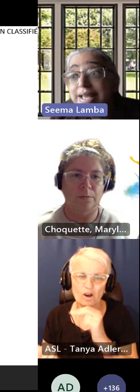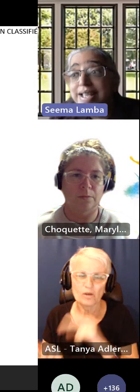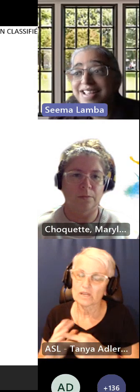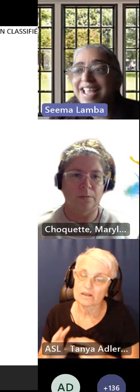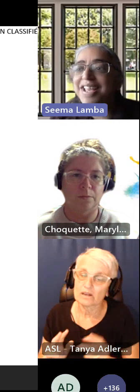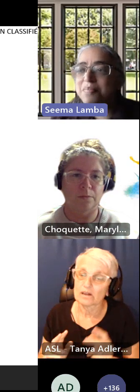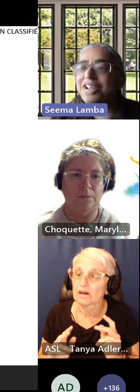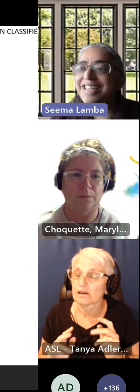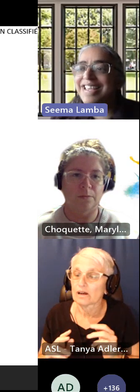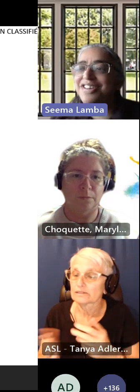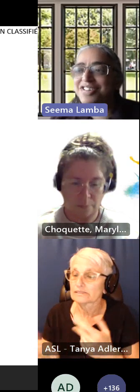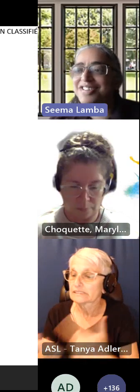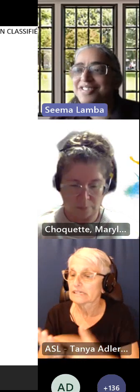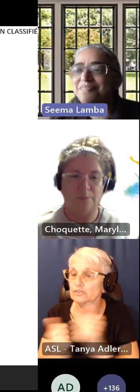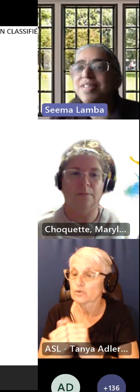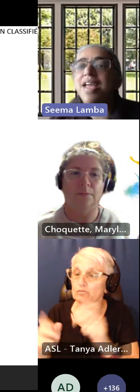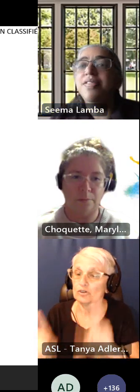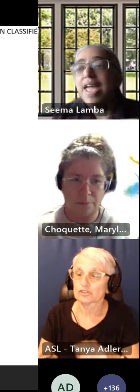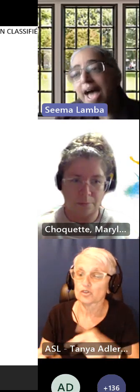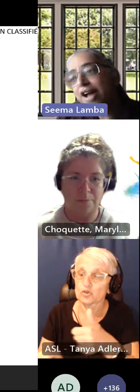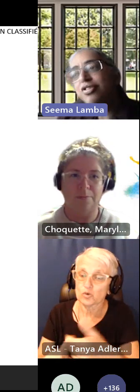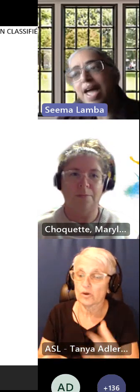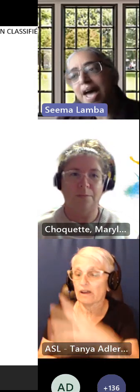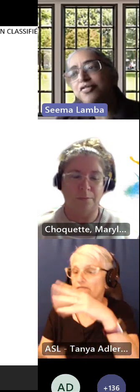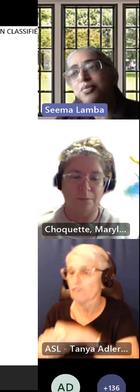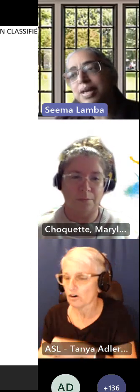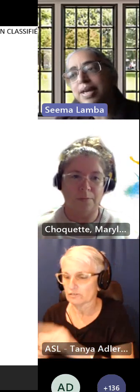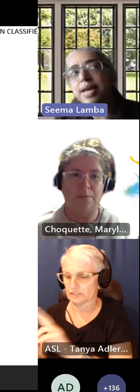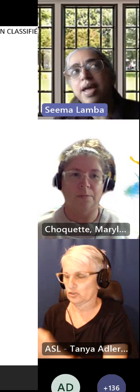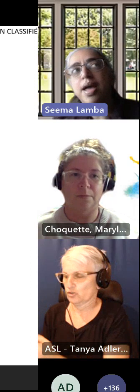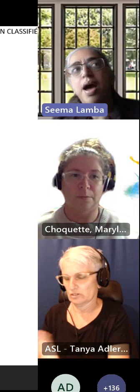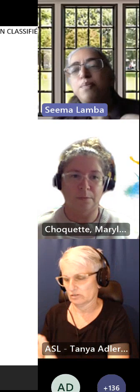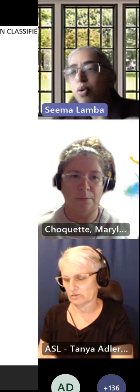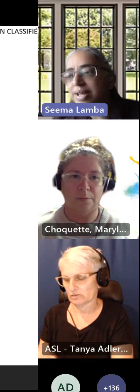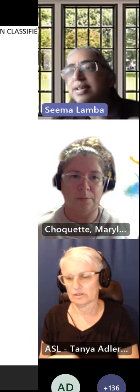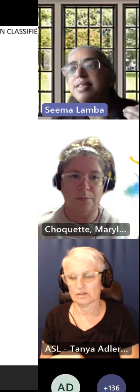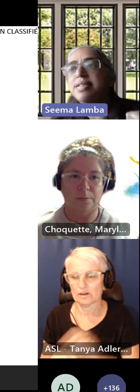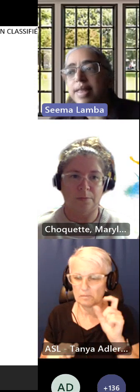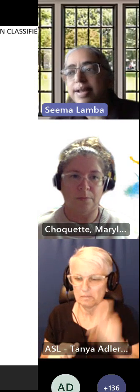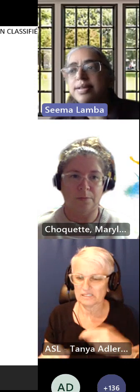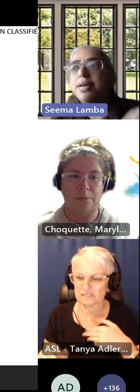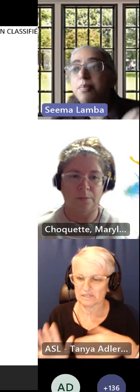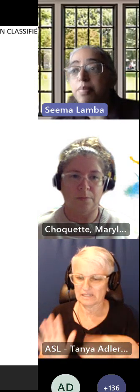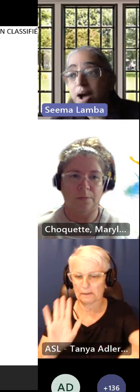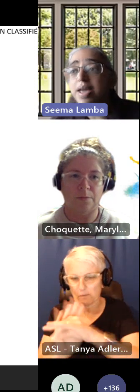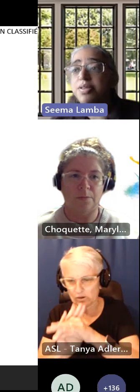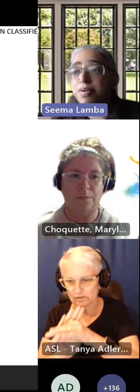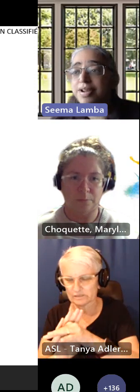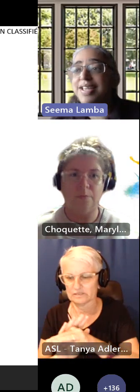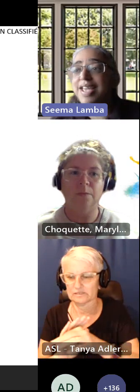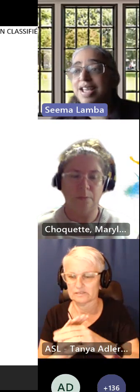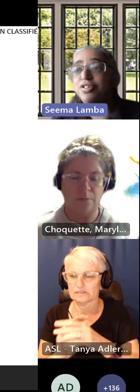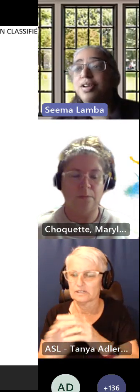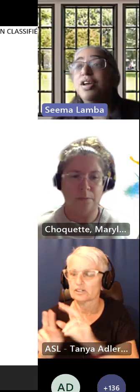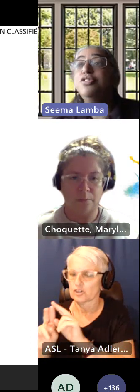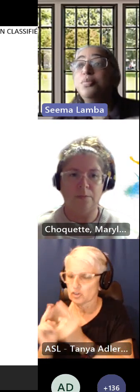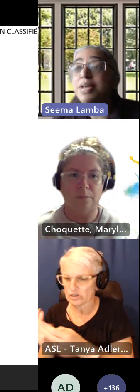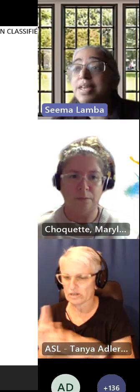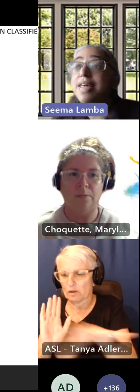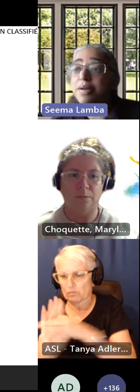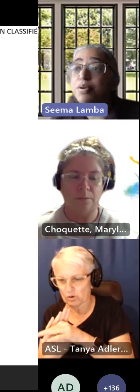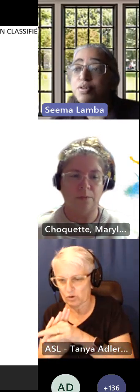happens to be in a bargaining agent. They actually have to be appointed, selected by the bargaining